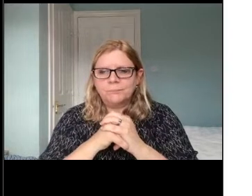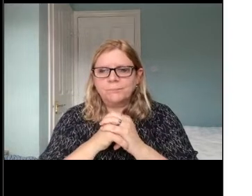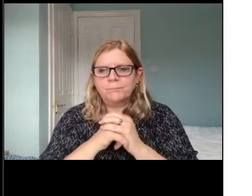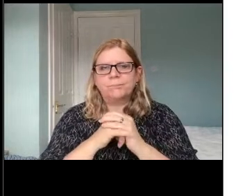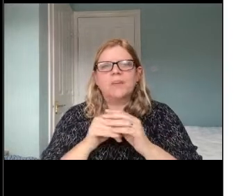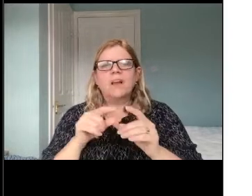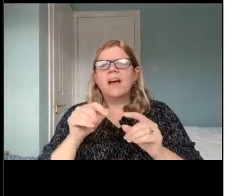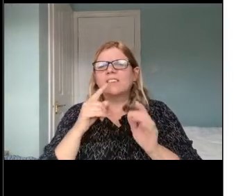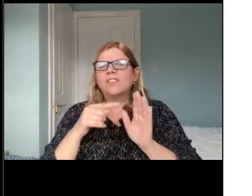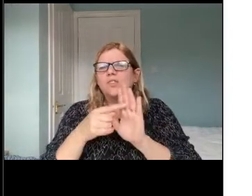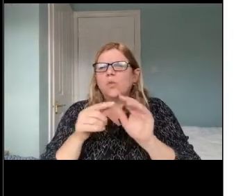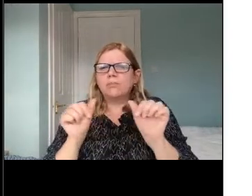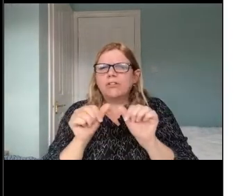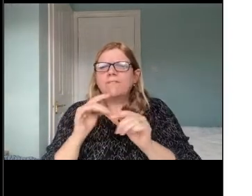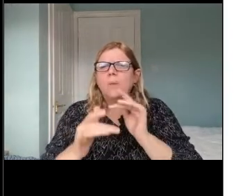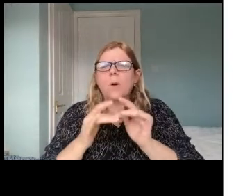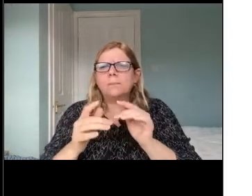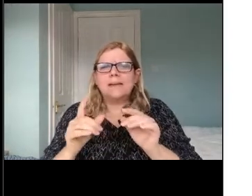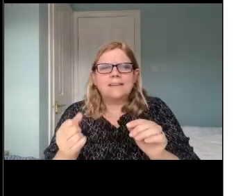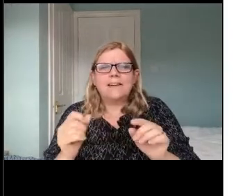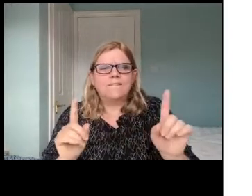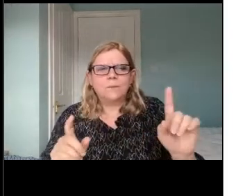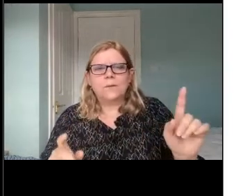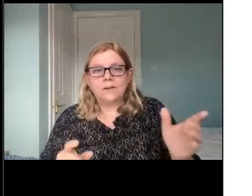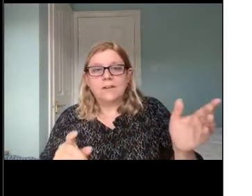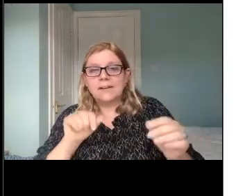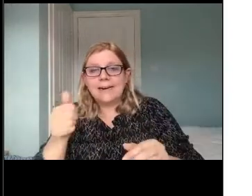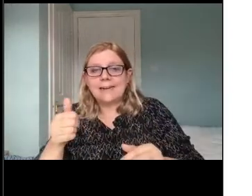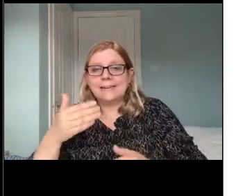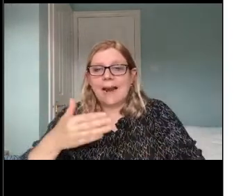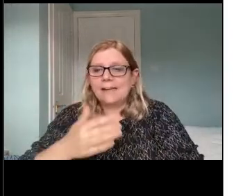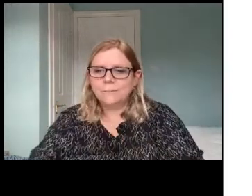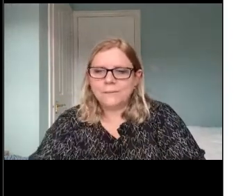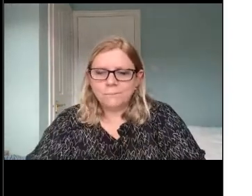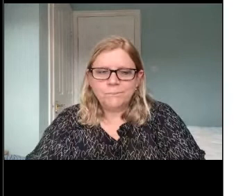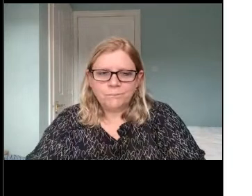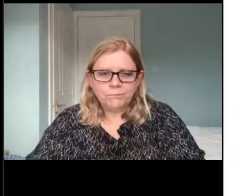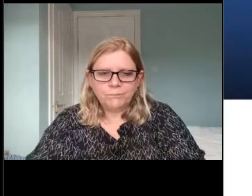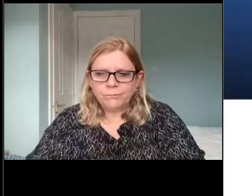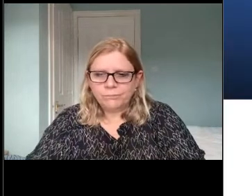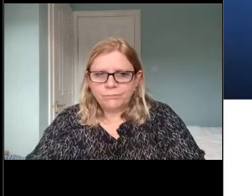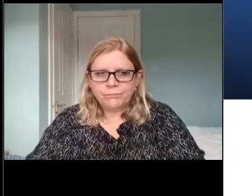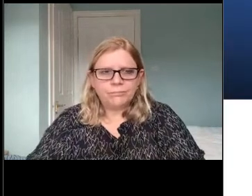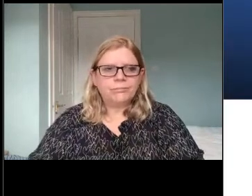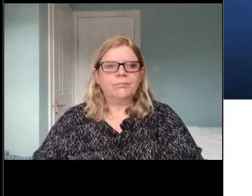to provide that access. I just want to briefly show you the website. Next slide, please.